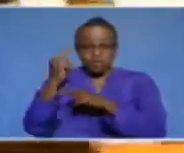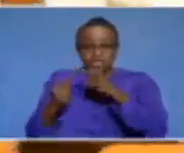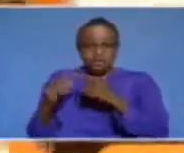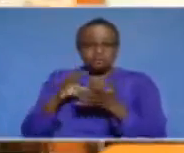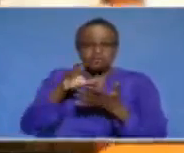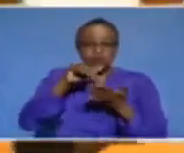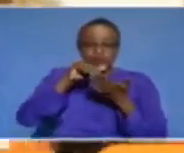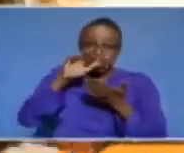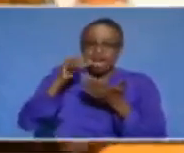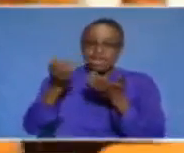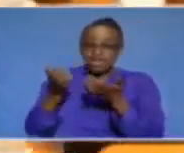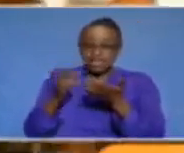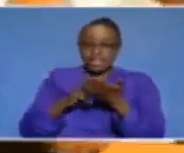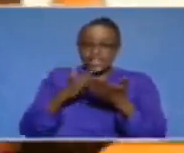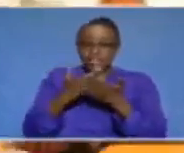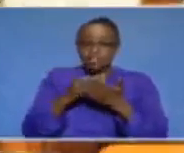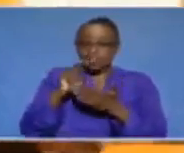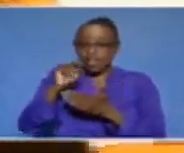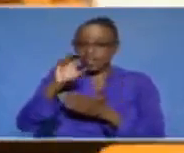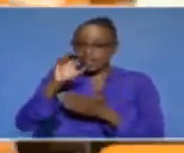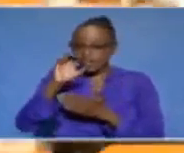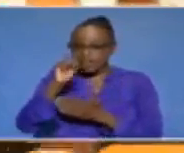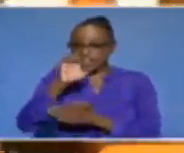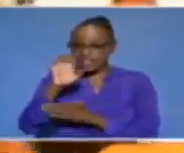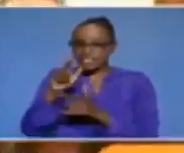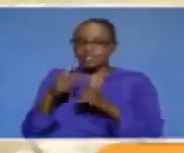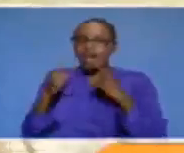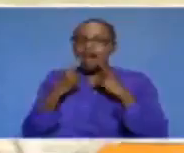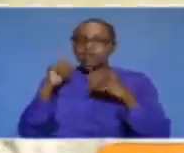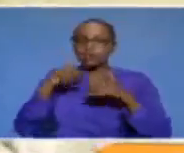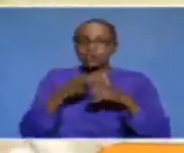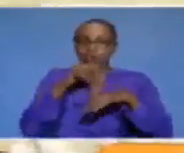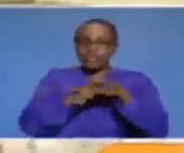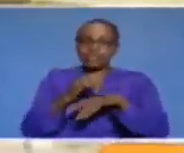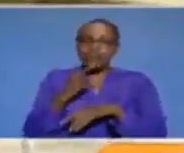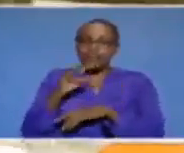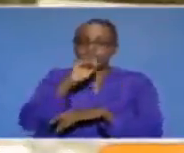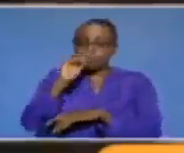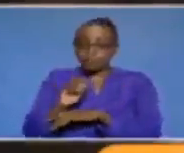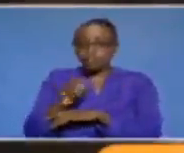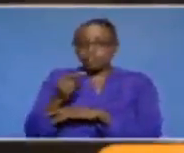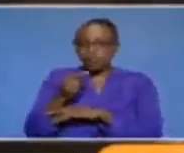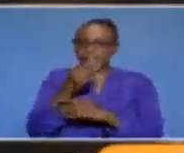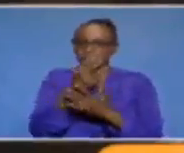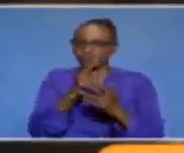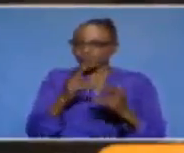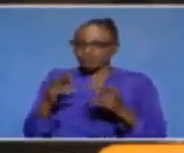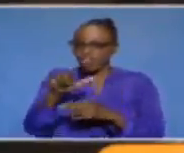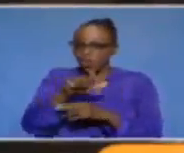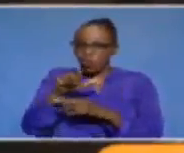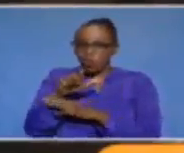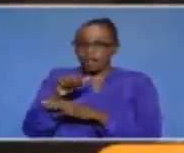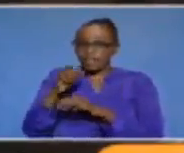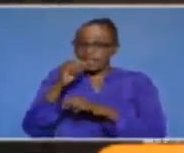a much-needed resource. The NSE-listed brewer had announced it will be sourcing 100% of its raw material locally by the